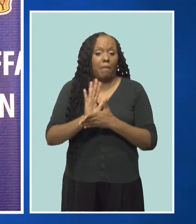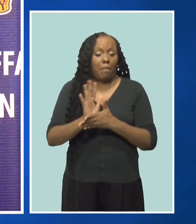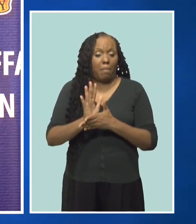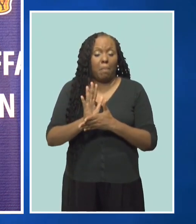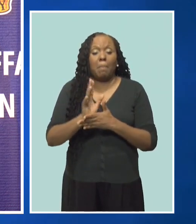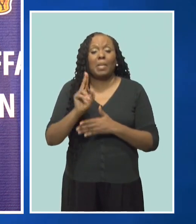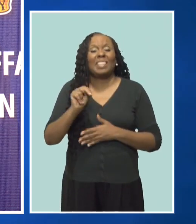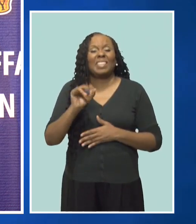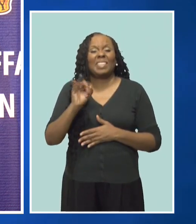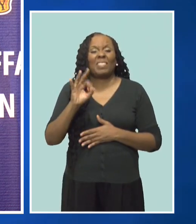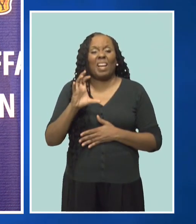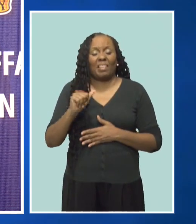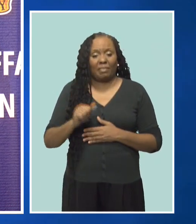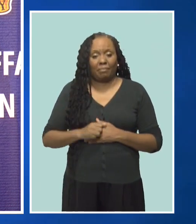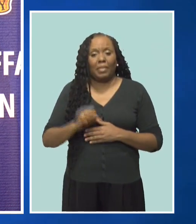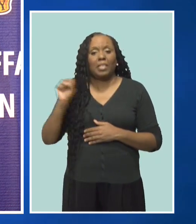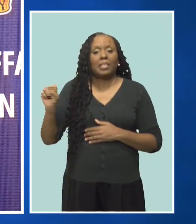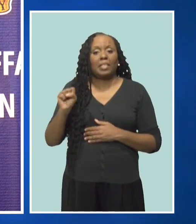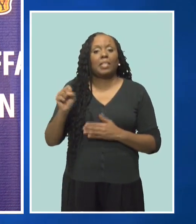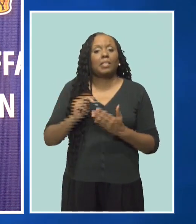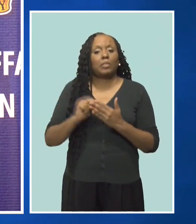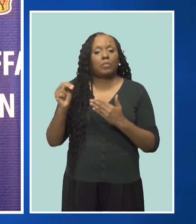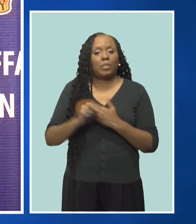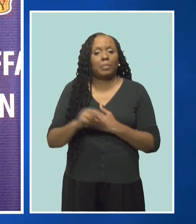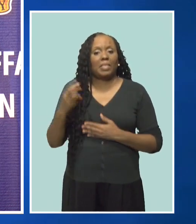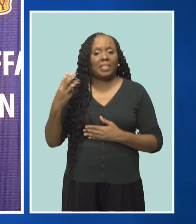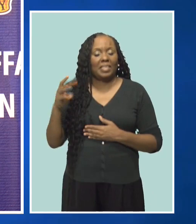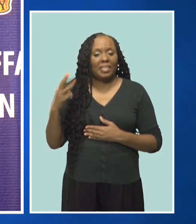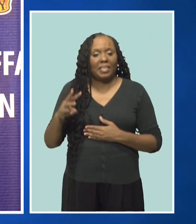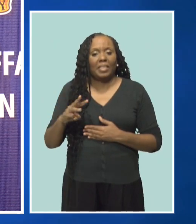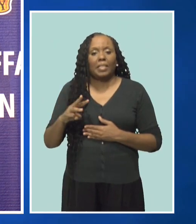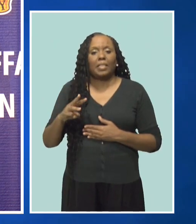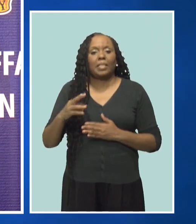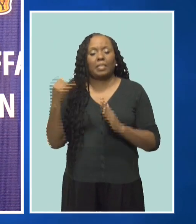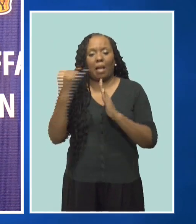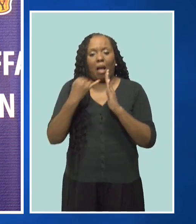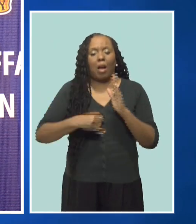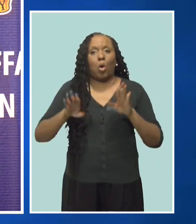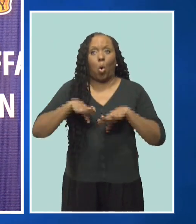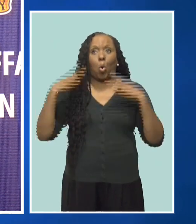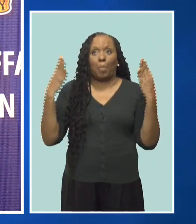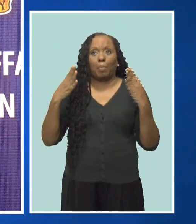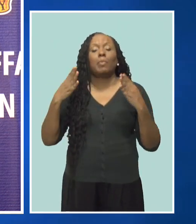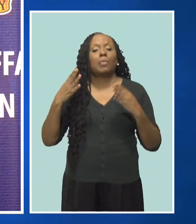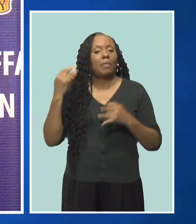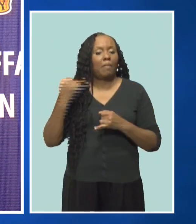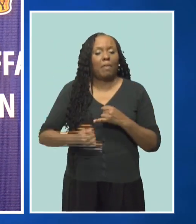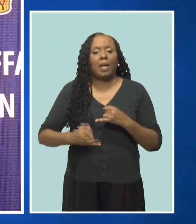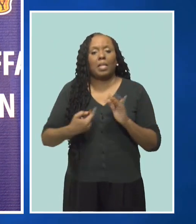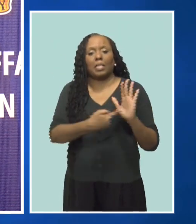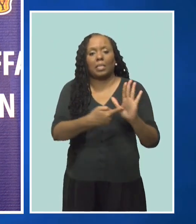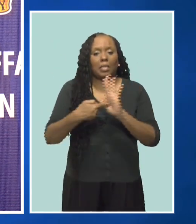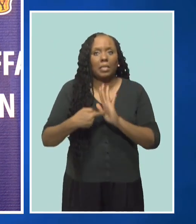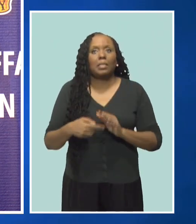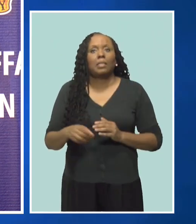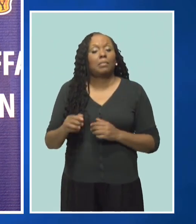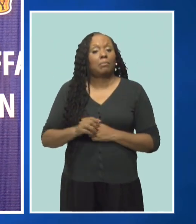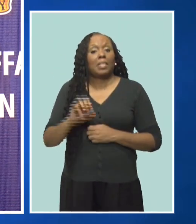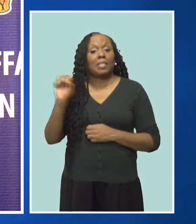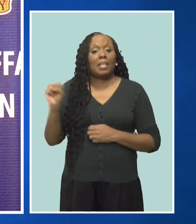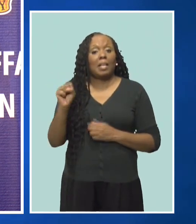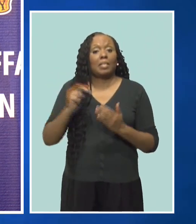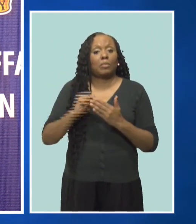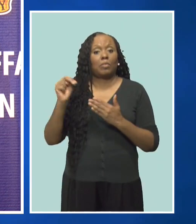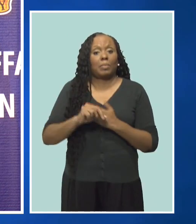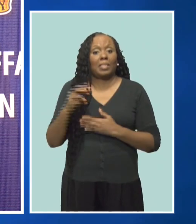On Saturday, November the 16th, at 10 a.m. is the NIFCA Visual Arts grand opening of the finals exhibition. On Saturday, November